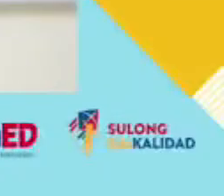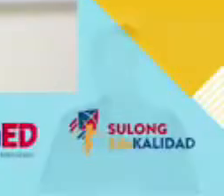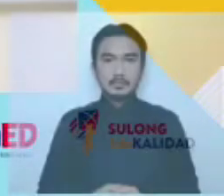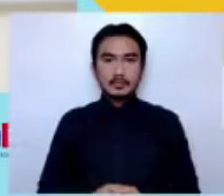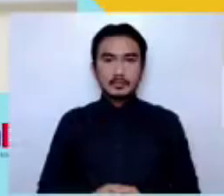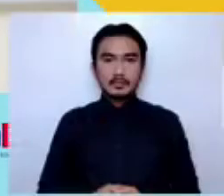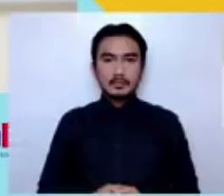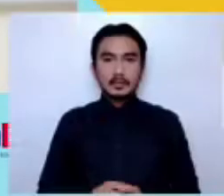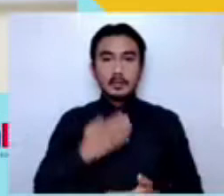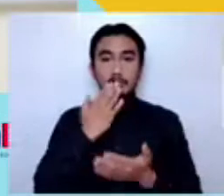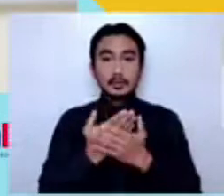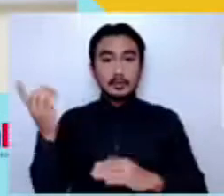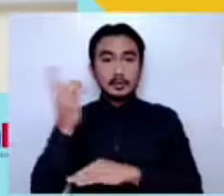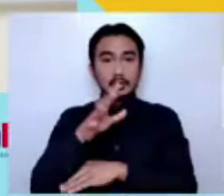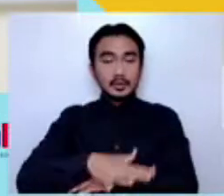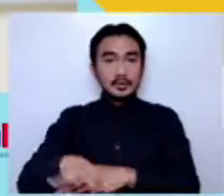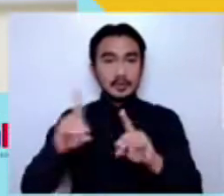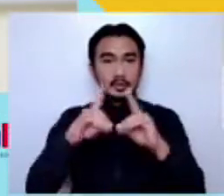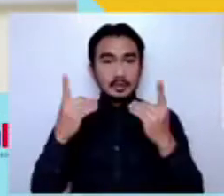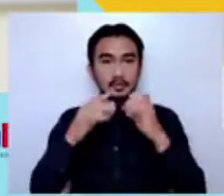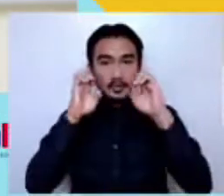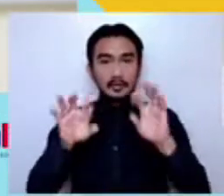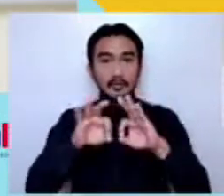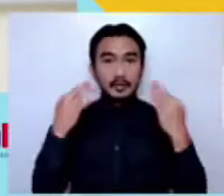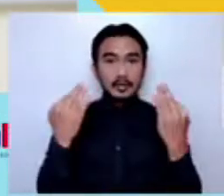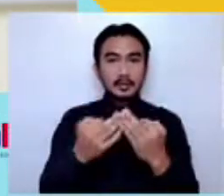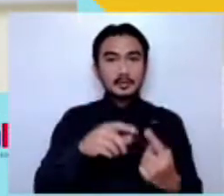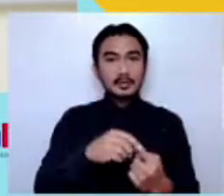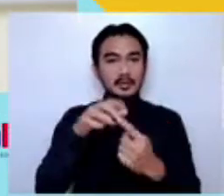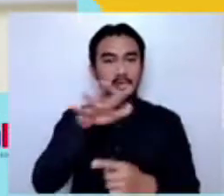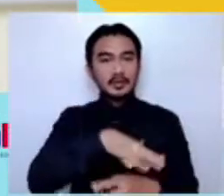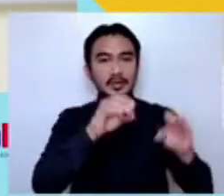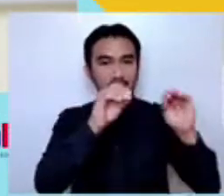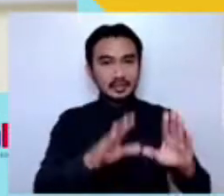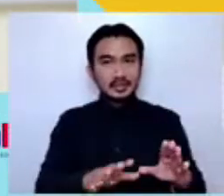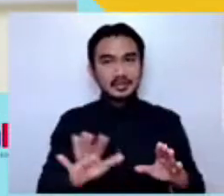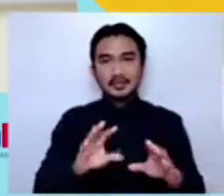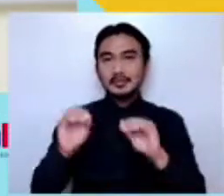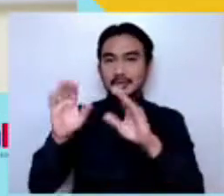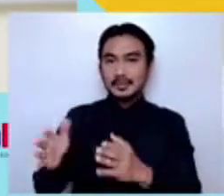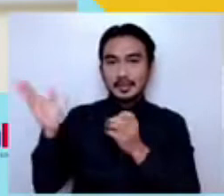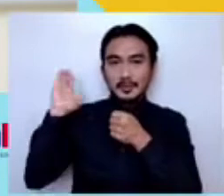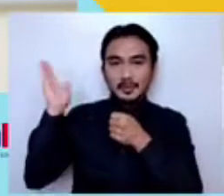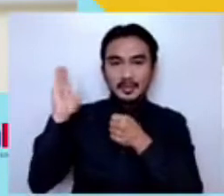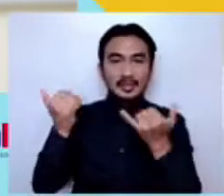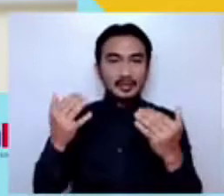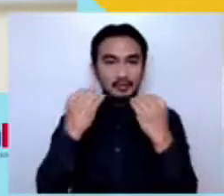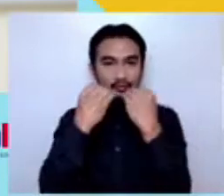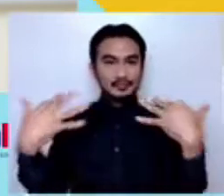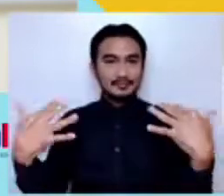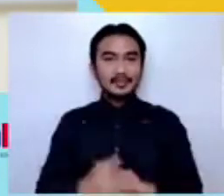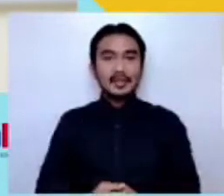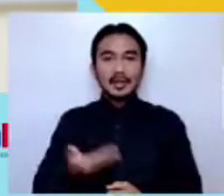Good day to our DepEd family, especially to our teachers and teacher broadcasters watching this episode. I am Bianca